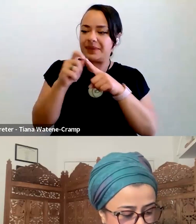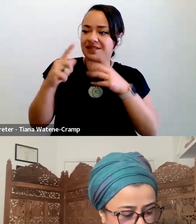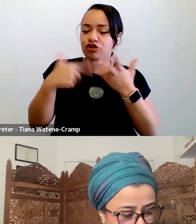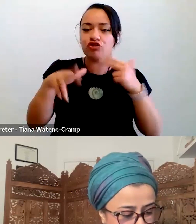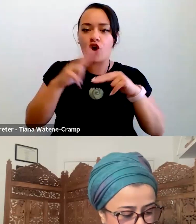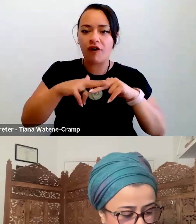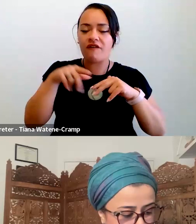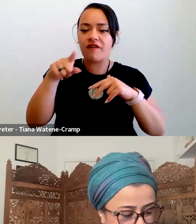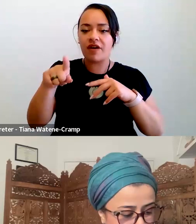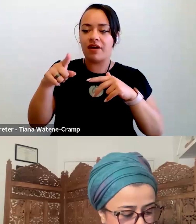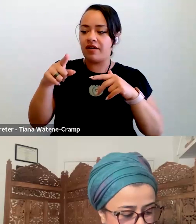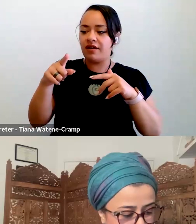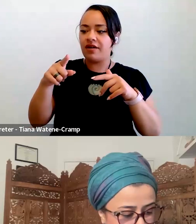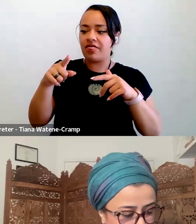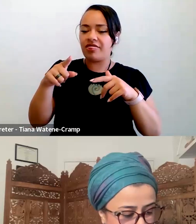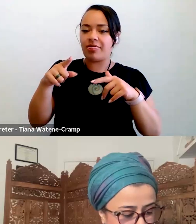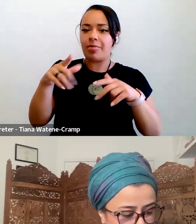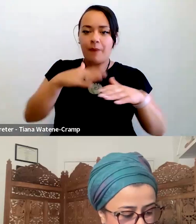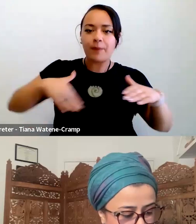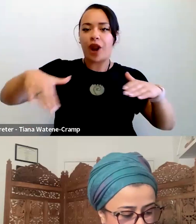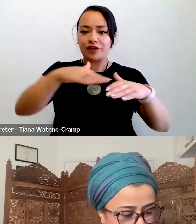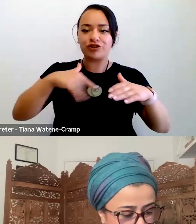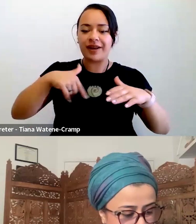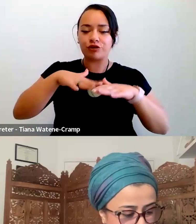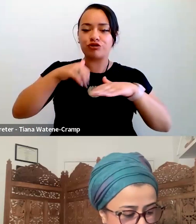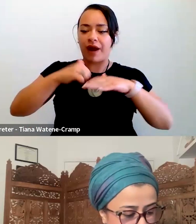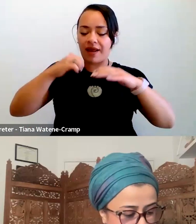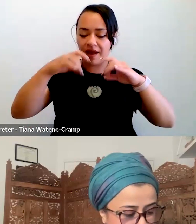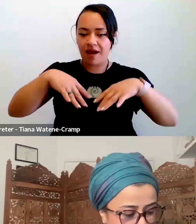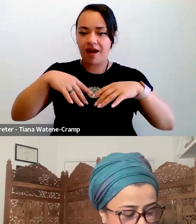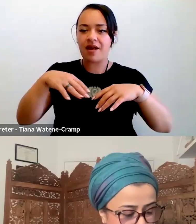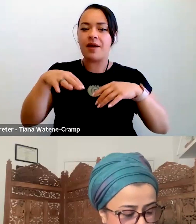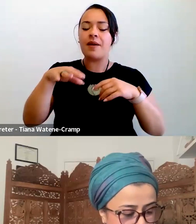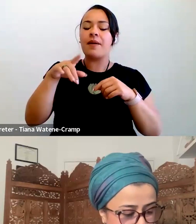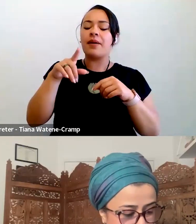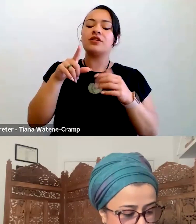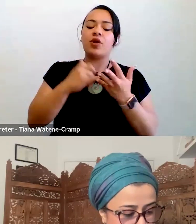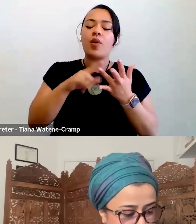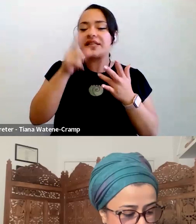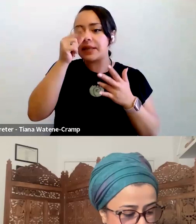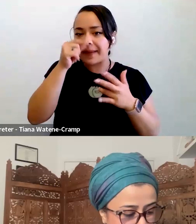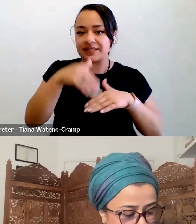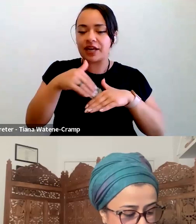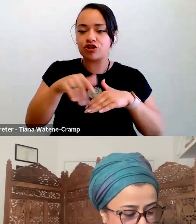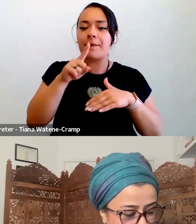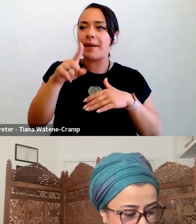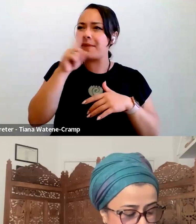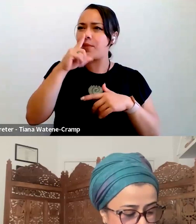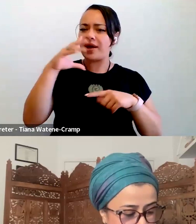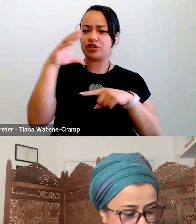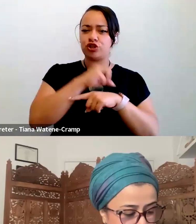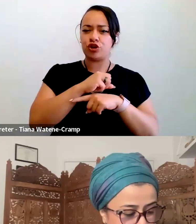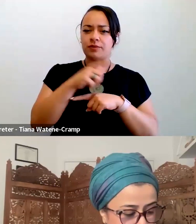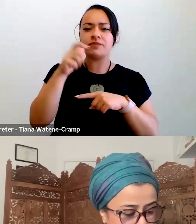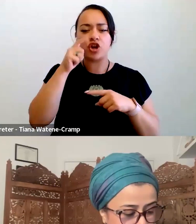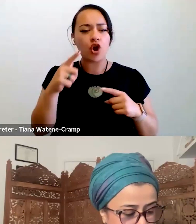issue, but I think in that comment there's also the assumption that actually as First Nations people or people